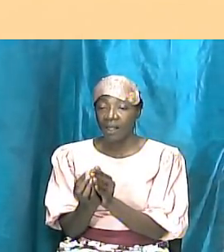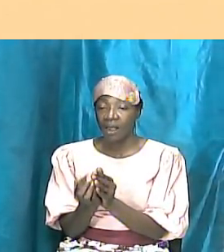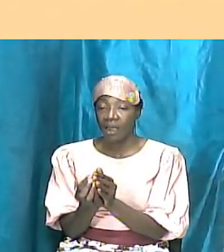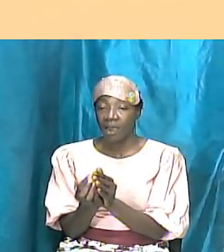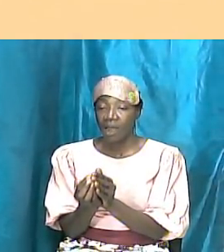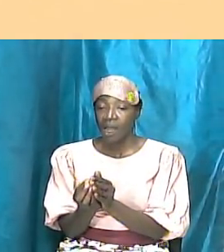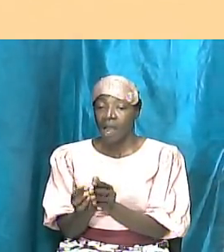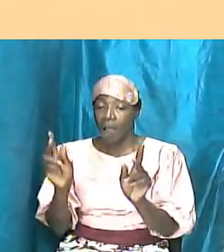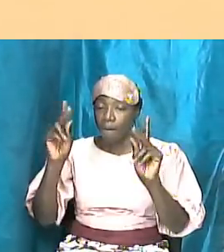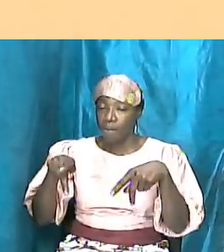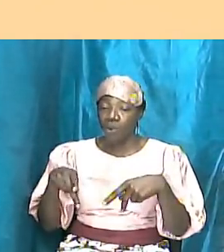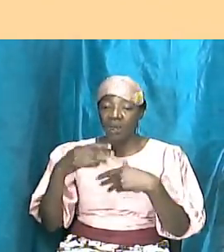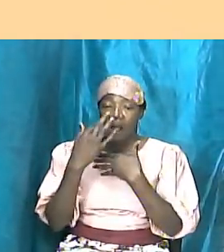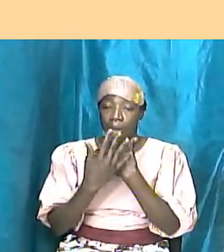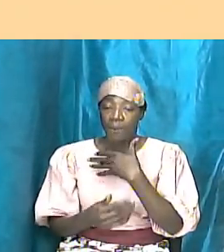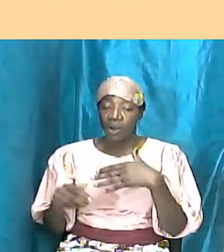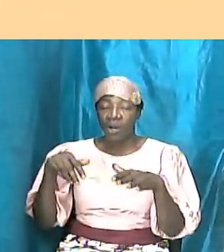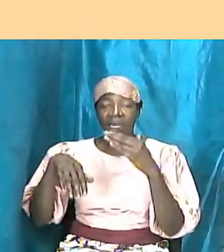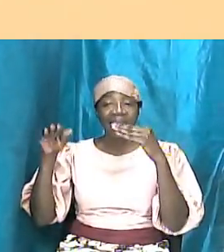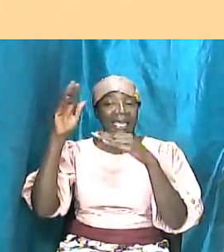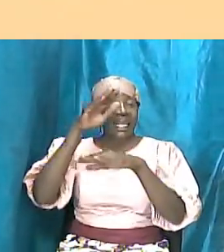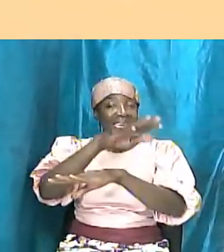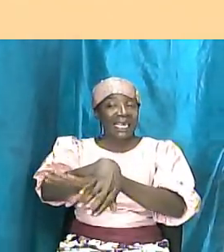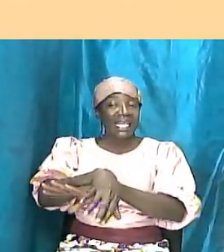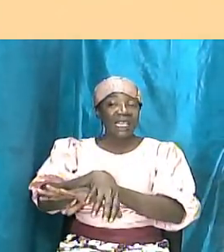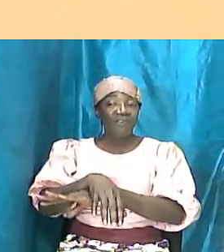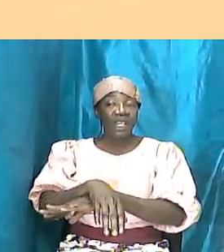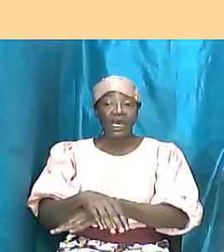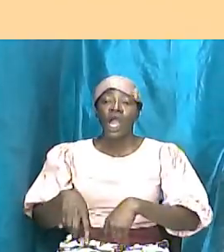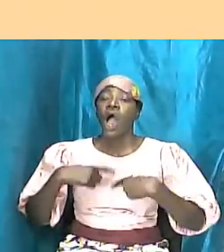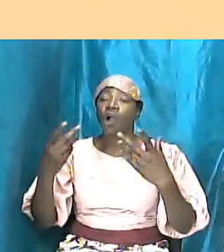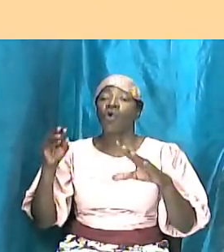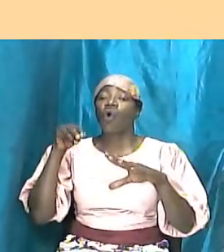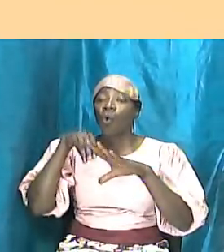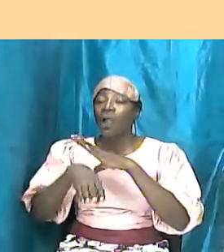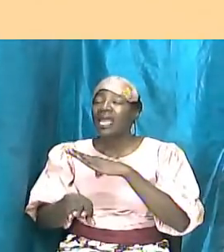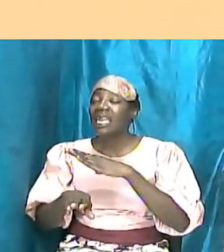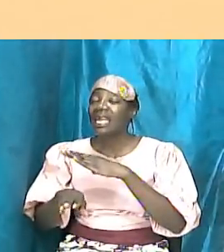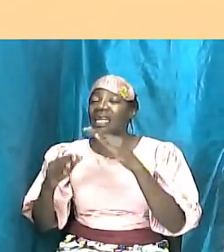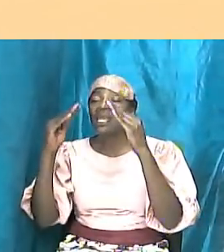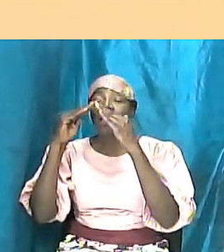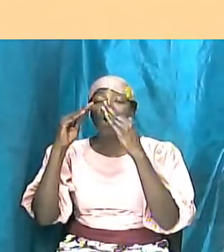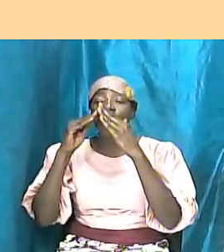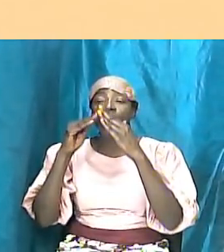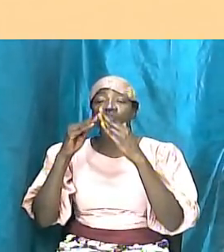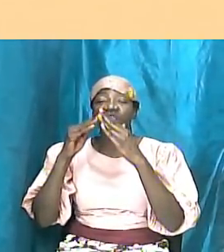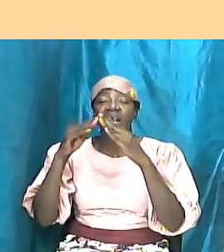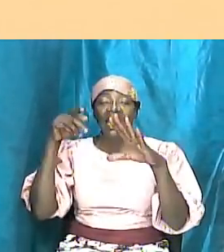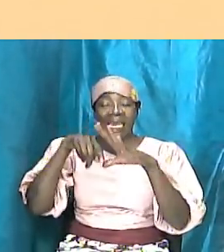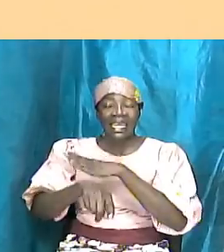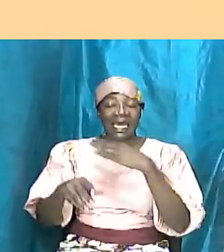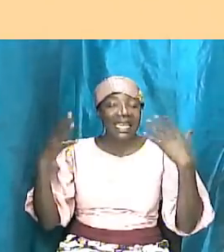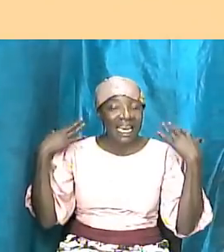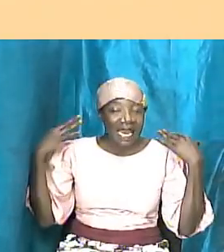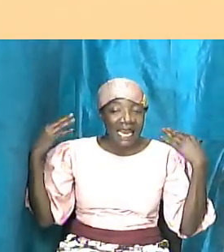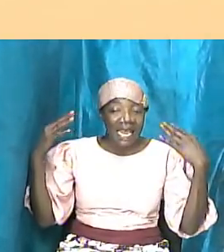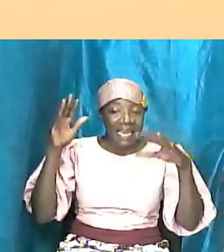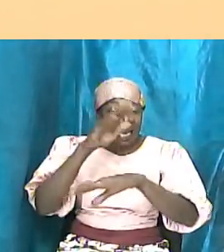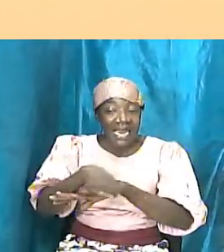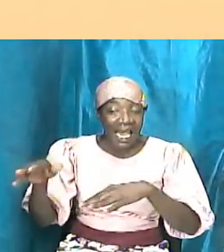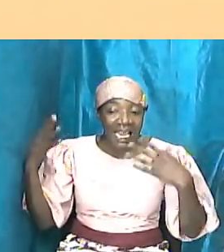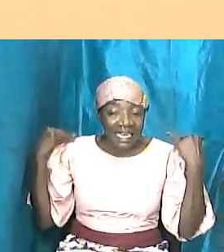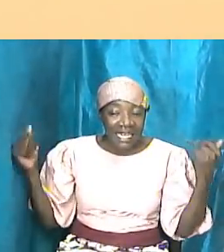evening time, they are going to go inside to stay in, because during the night that angel is going to come, and no man is to come out